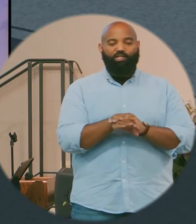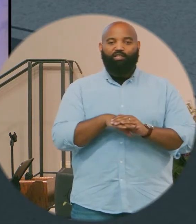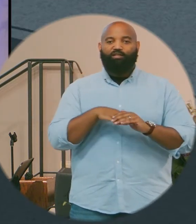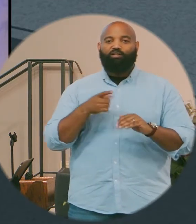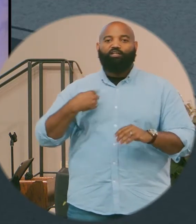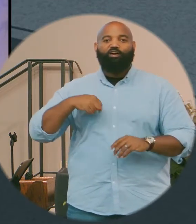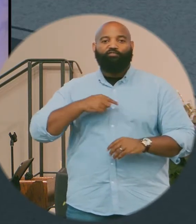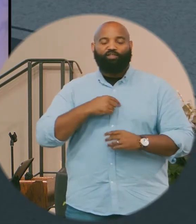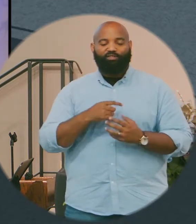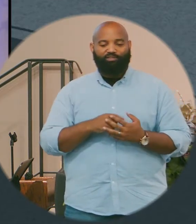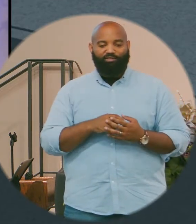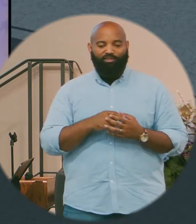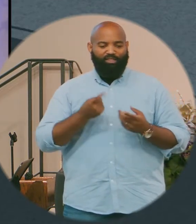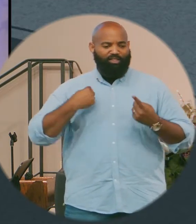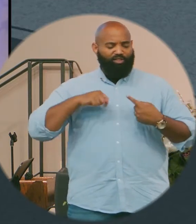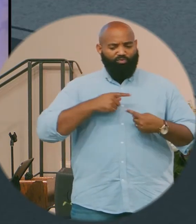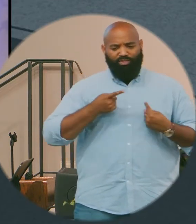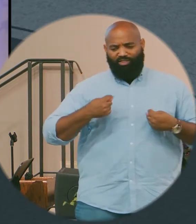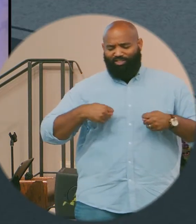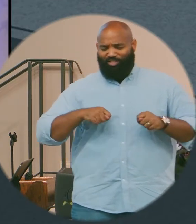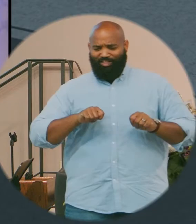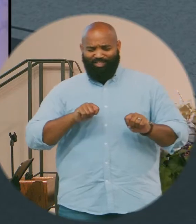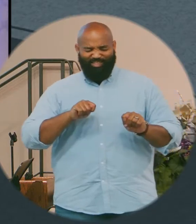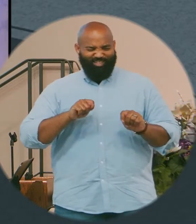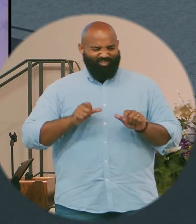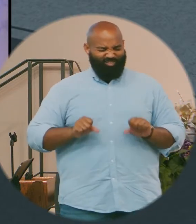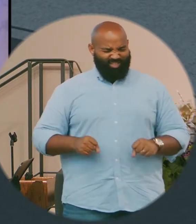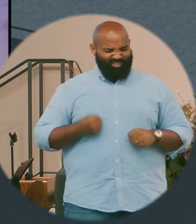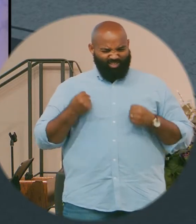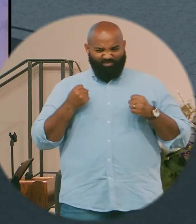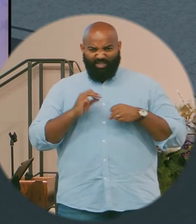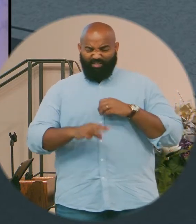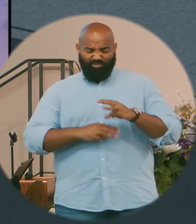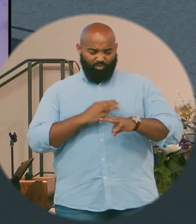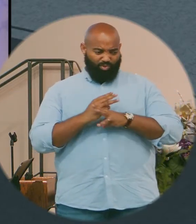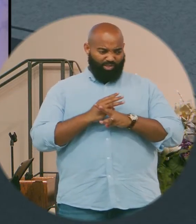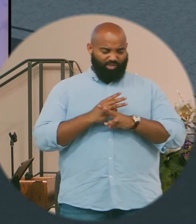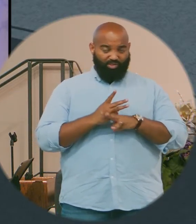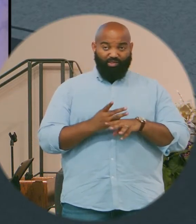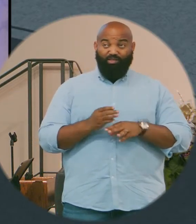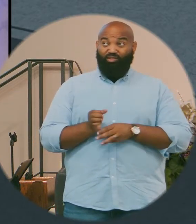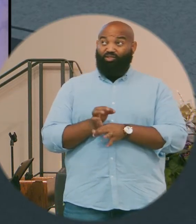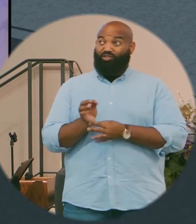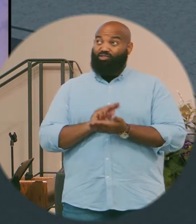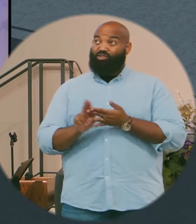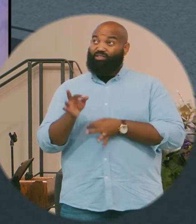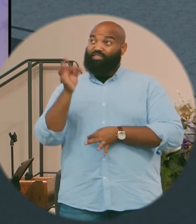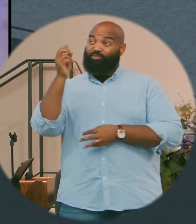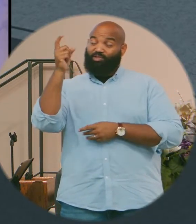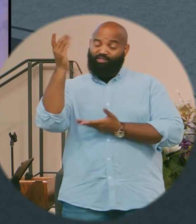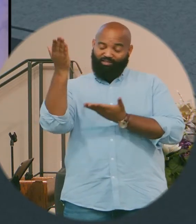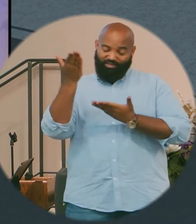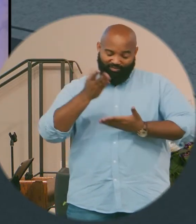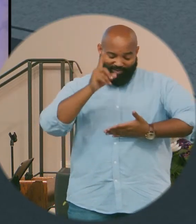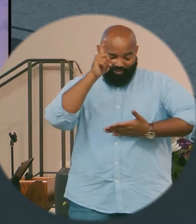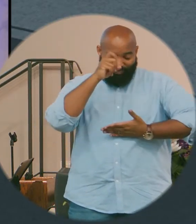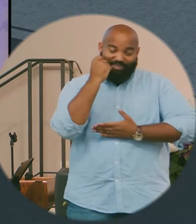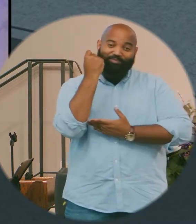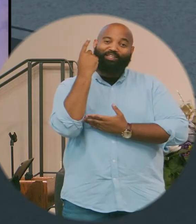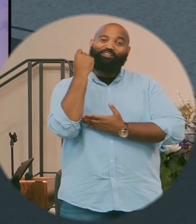while we try to maneuver these murky waters of the world. He's the one that gives us wisdom and